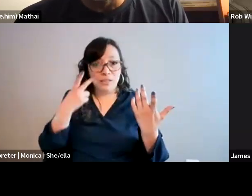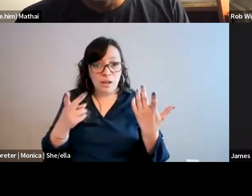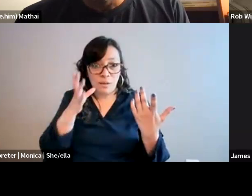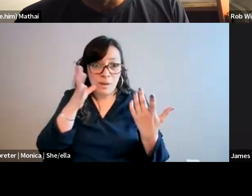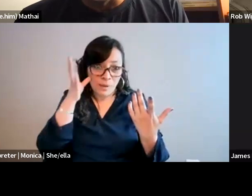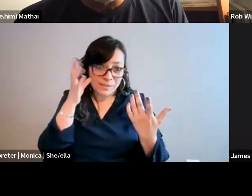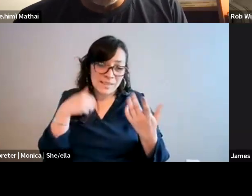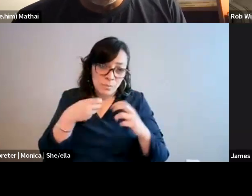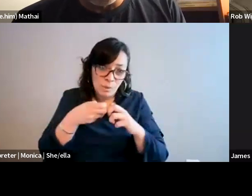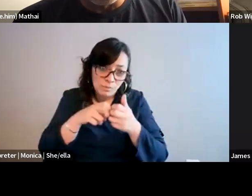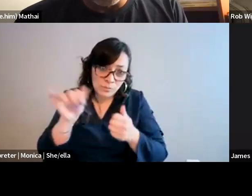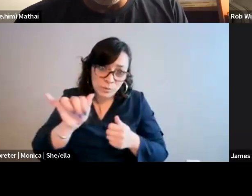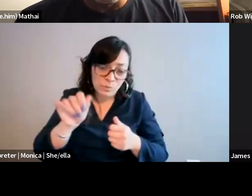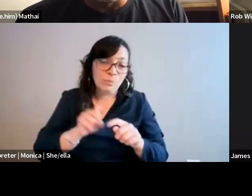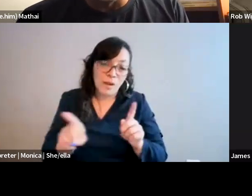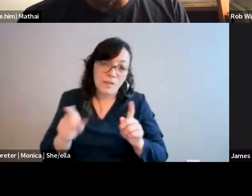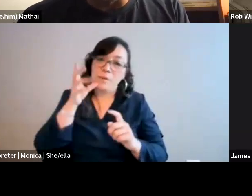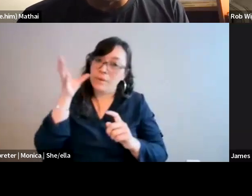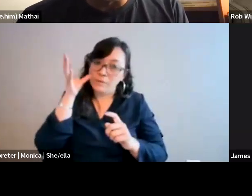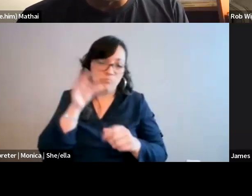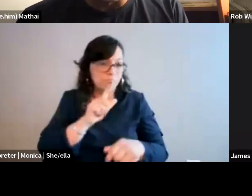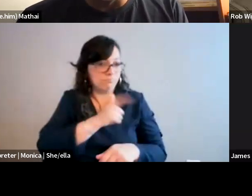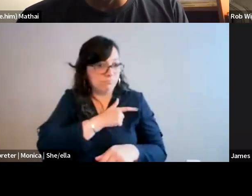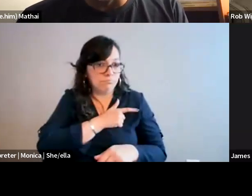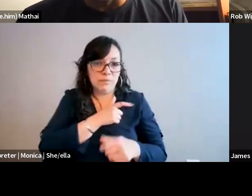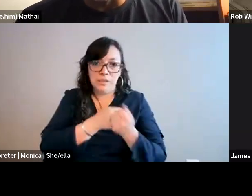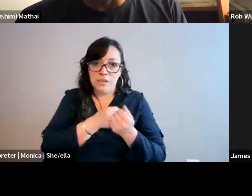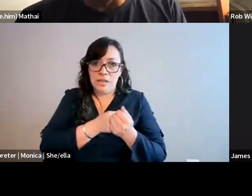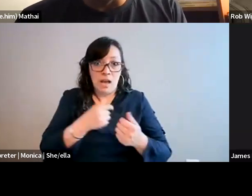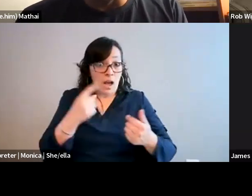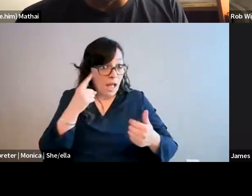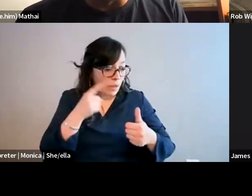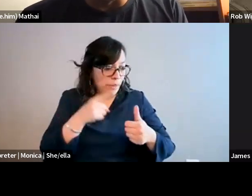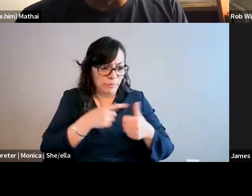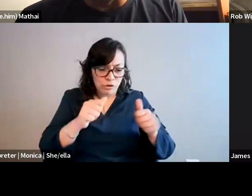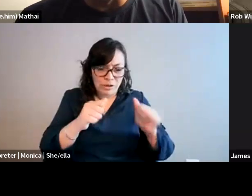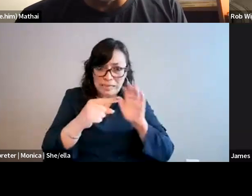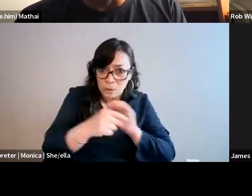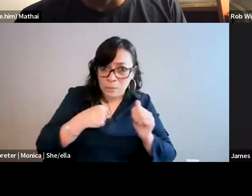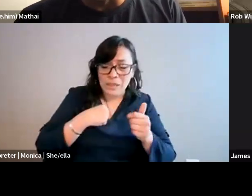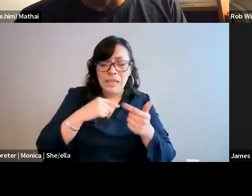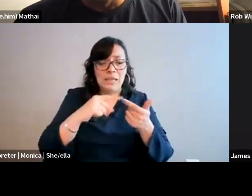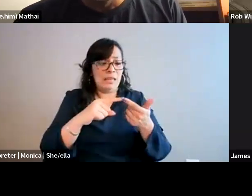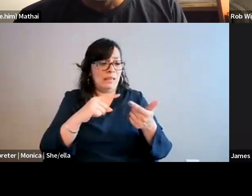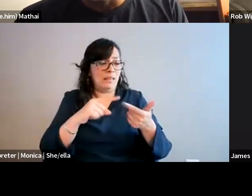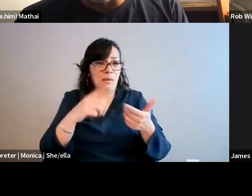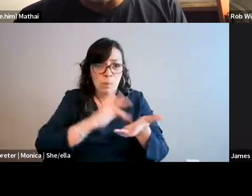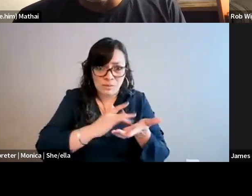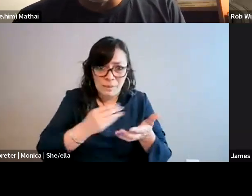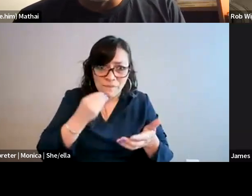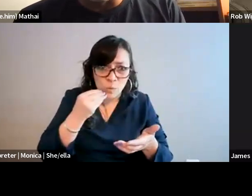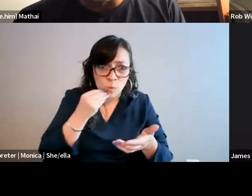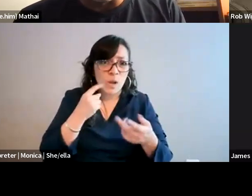too. But they still hung by me. You know, I thought they were trying to kill me, poison my food. You know, I would flip tables. I would